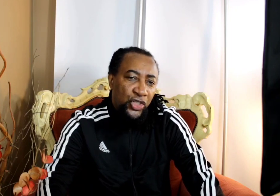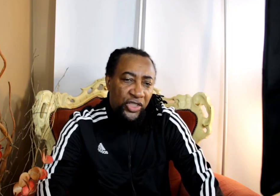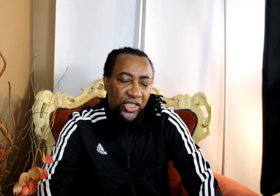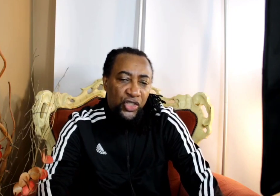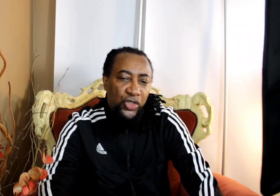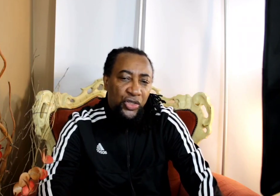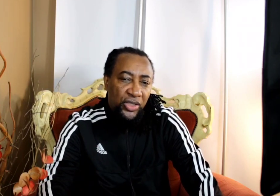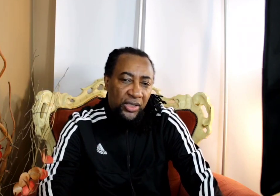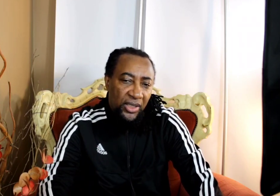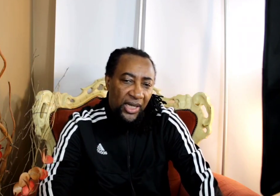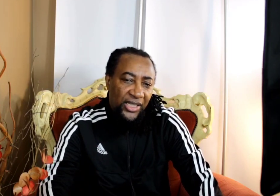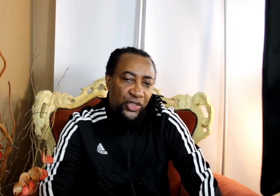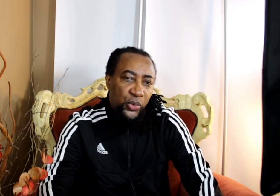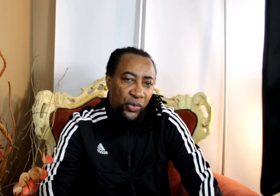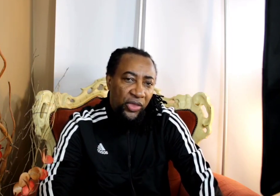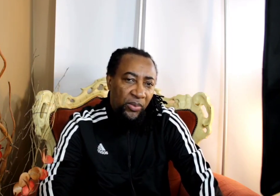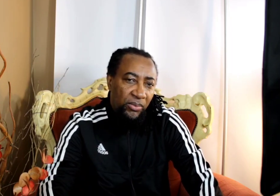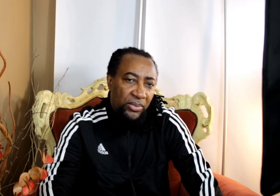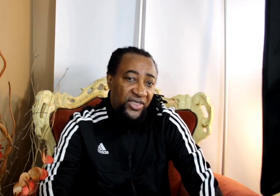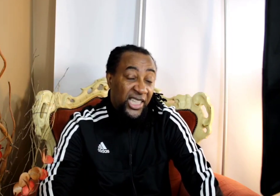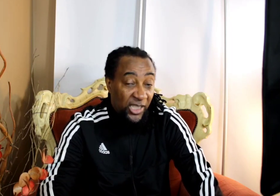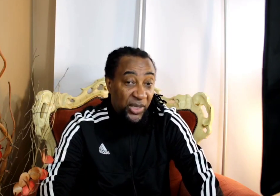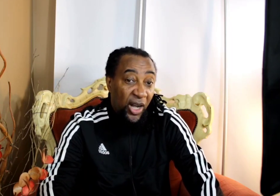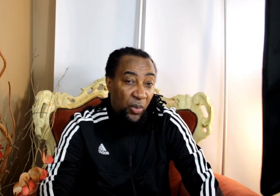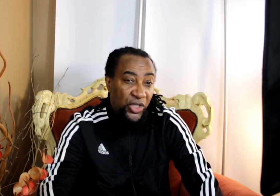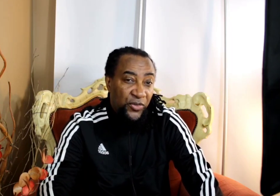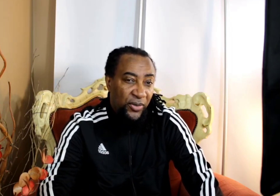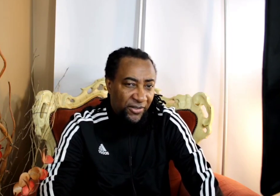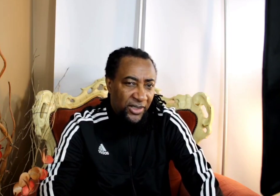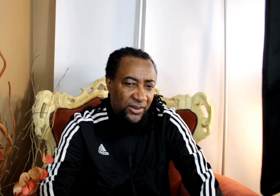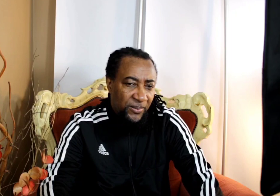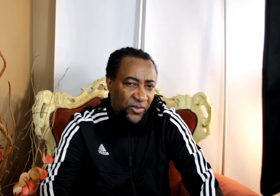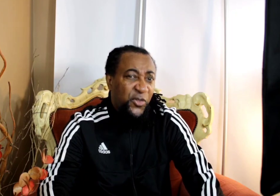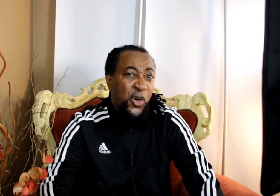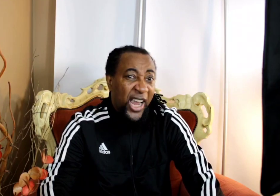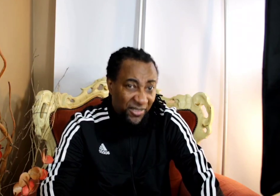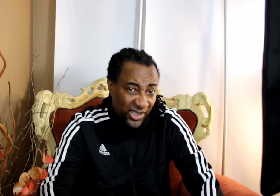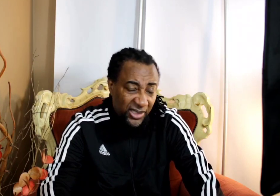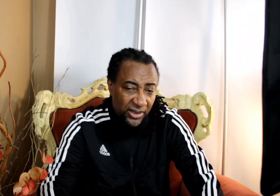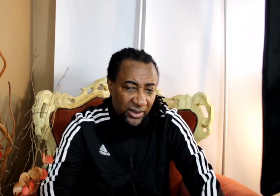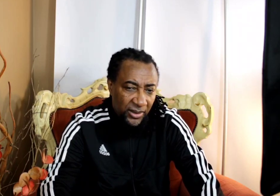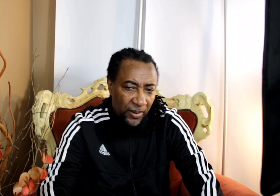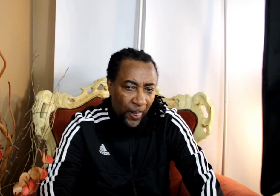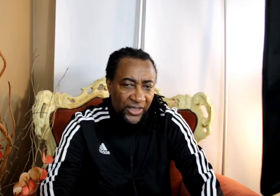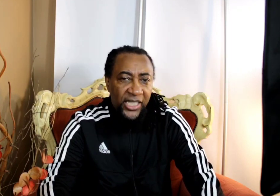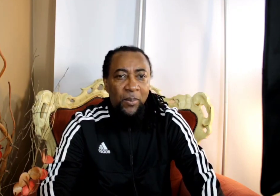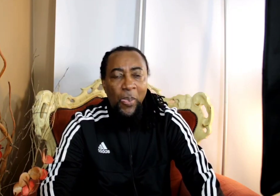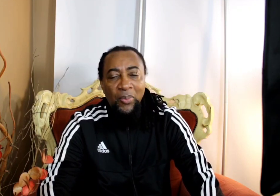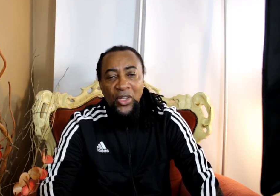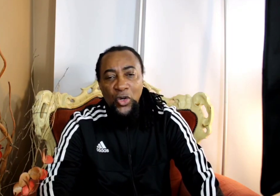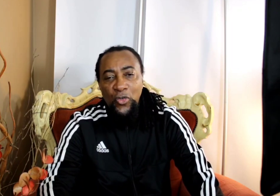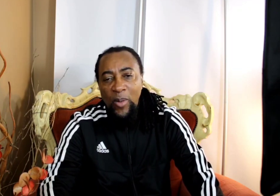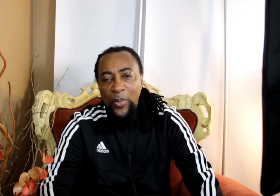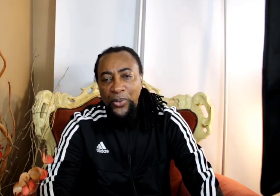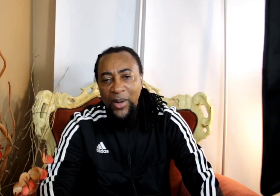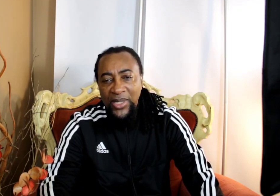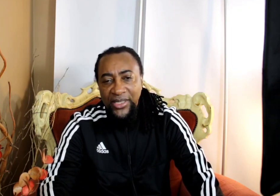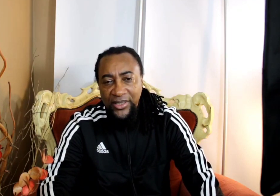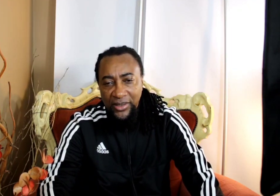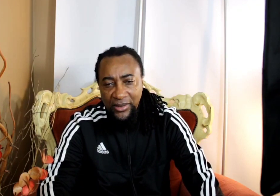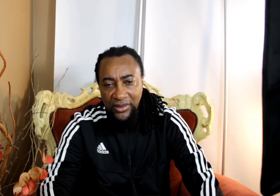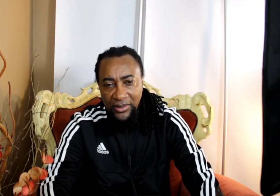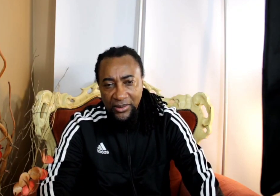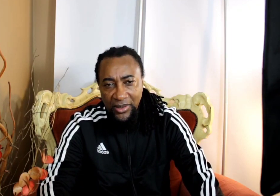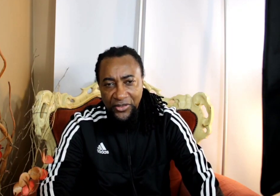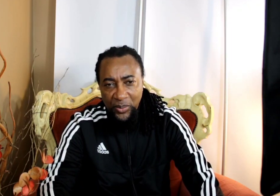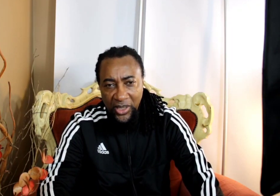Shouldn't justice and truth still be ours forever? Forever? See, former Prime